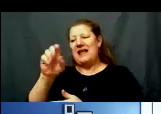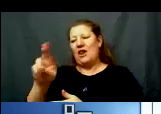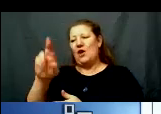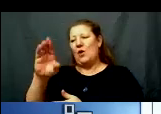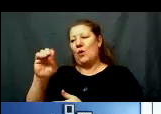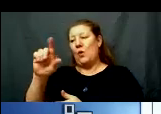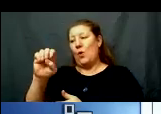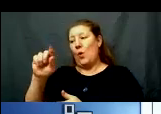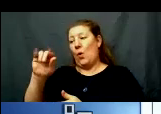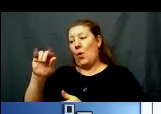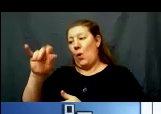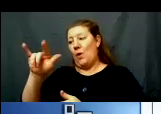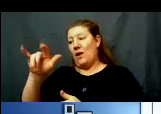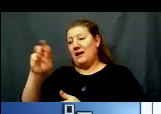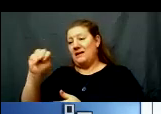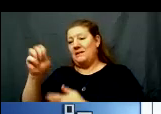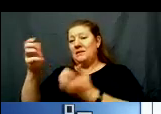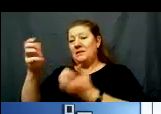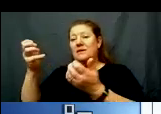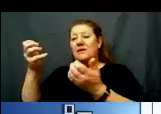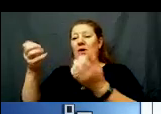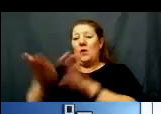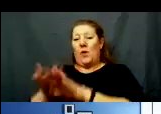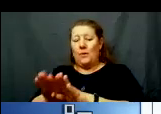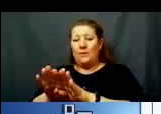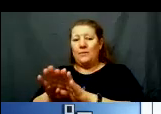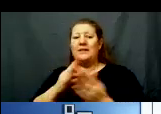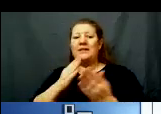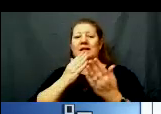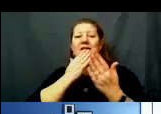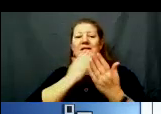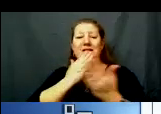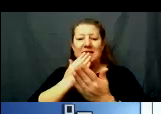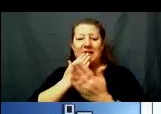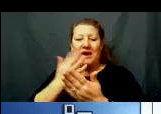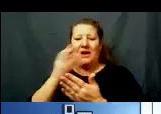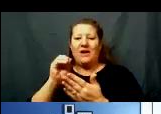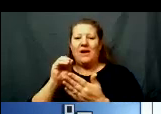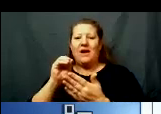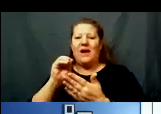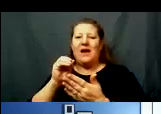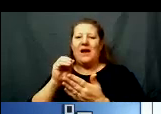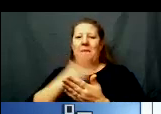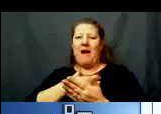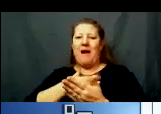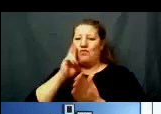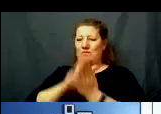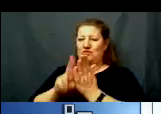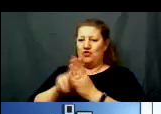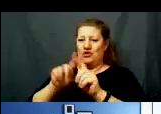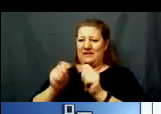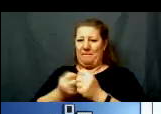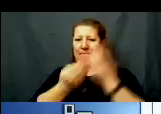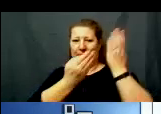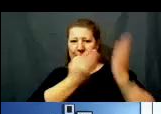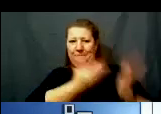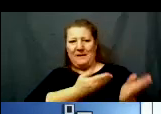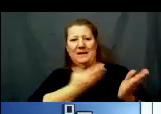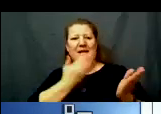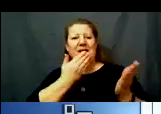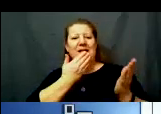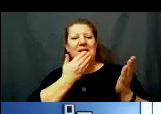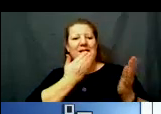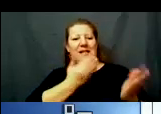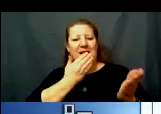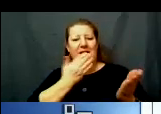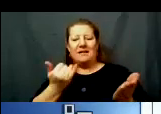end there and just give a big thanks to everybody, including my wonderful research team. So thank you so much. I'm happy to